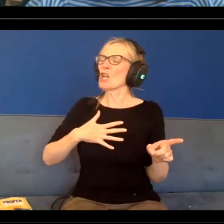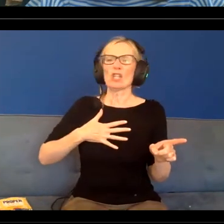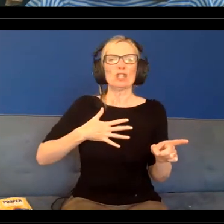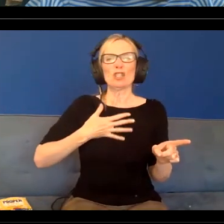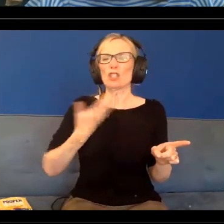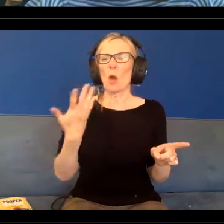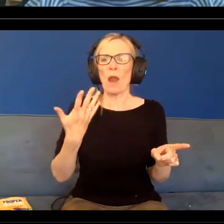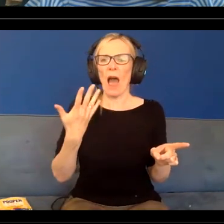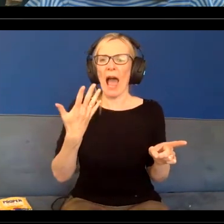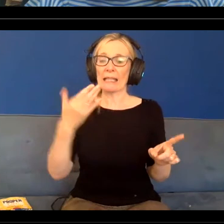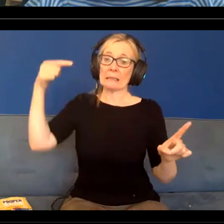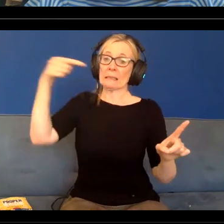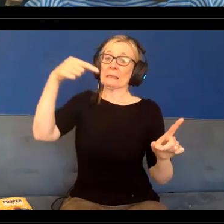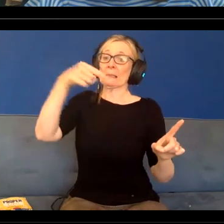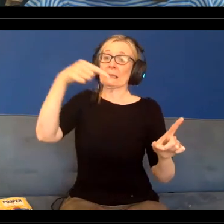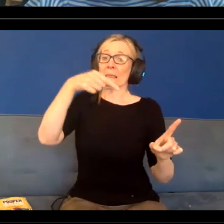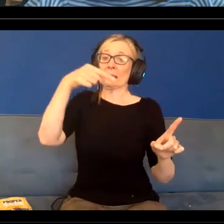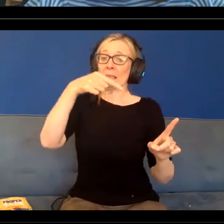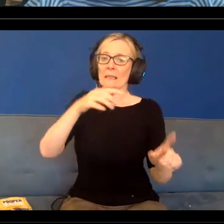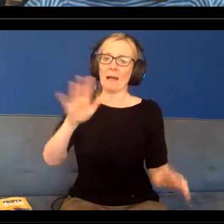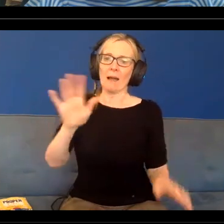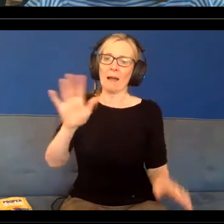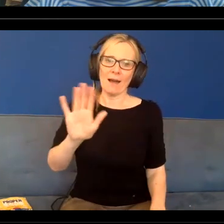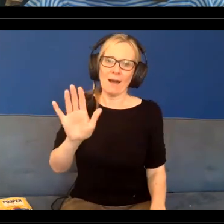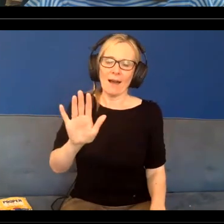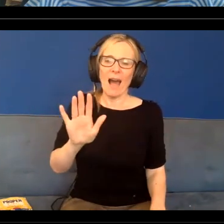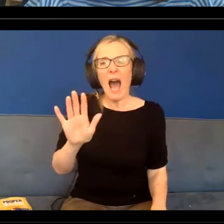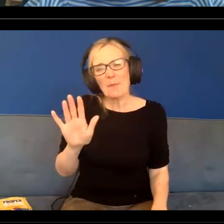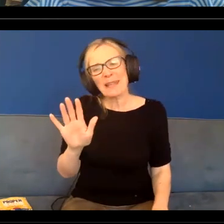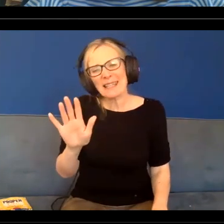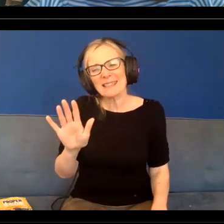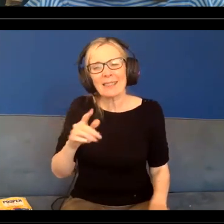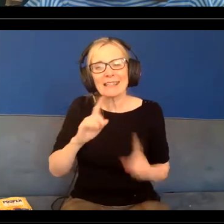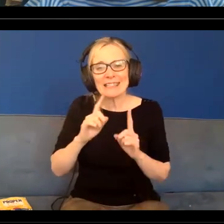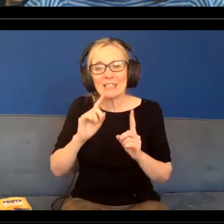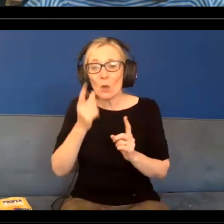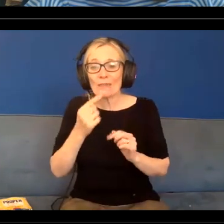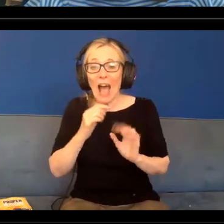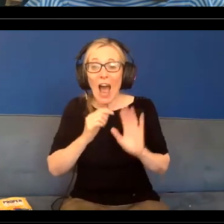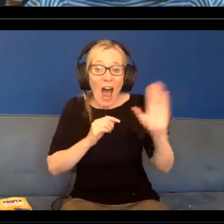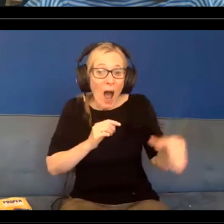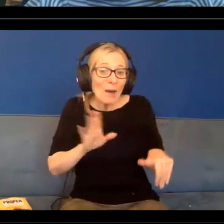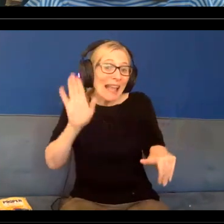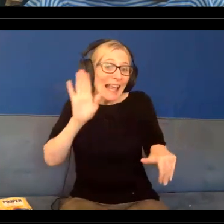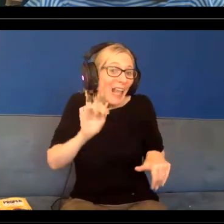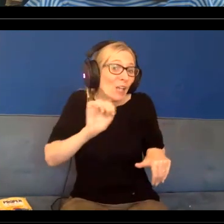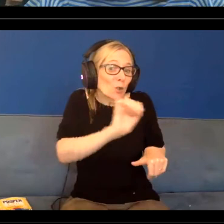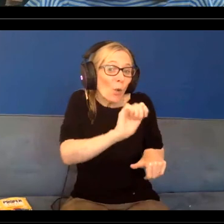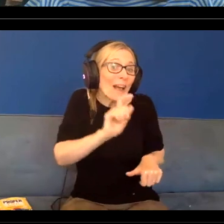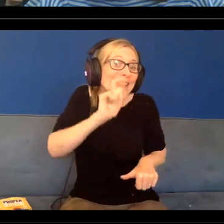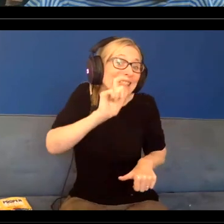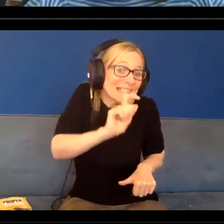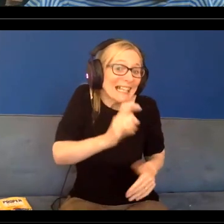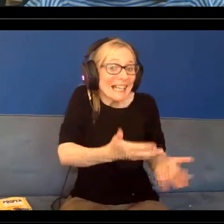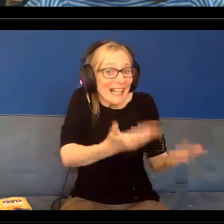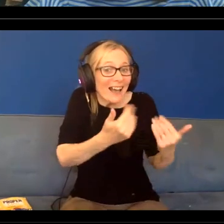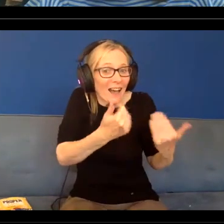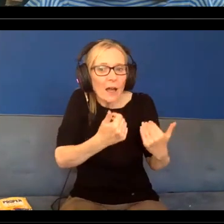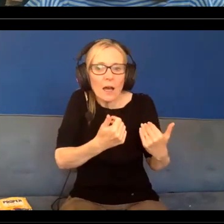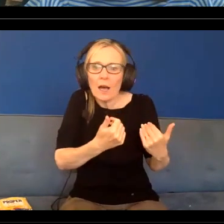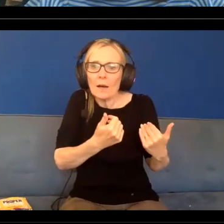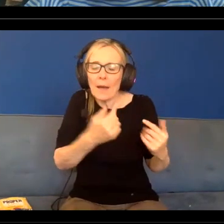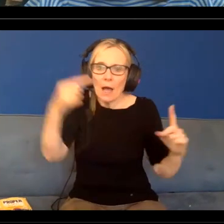standing out. It would be very easy as a teacher to go, oh, let's hear someone C, oh, let's hear your C, and encourage him to be participating in the music, and then you've just hit